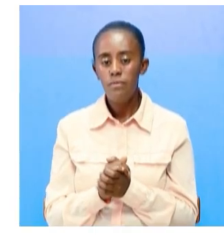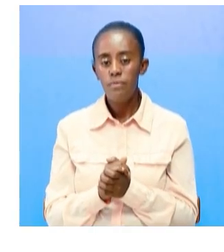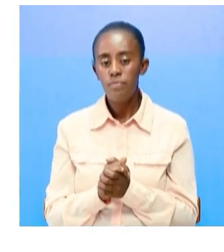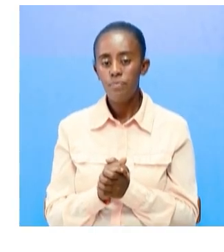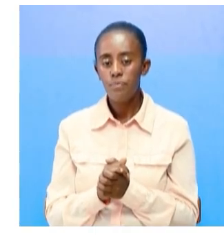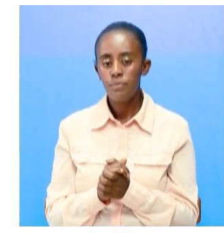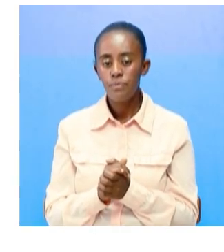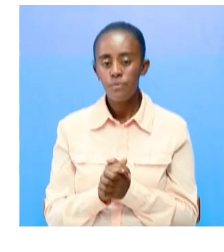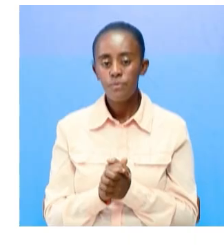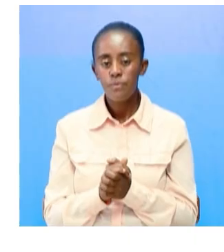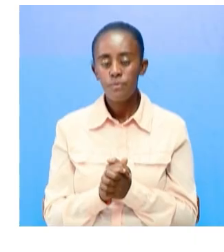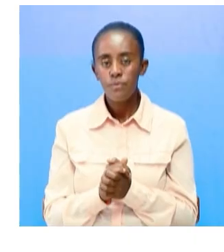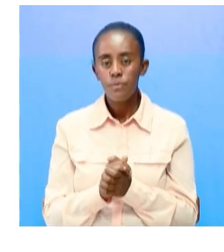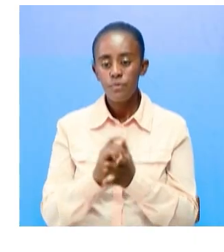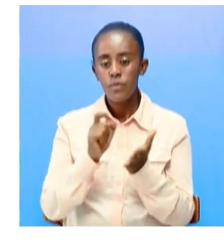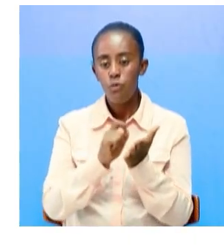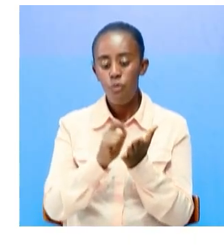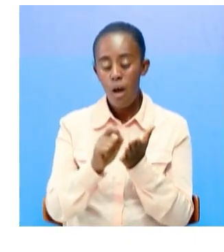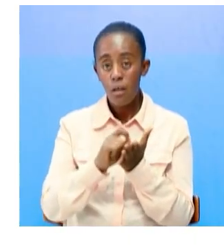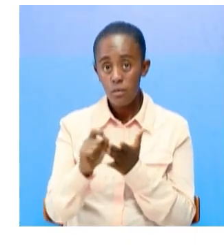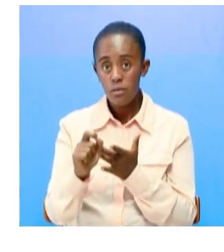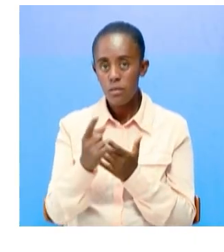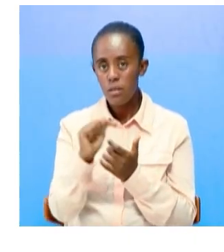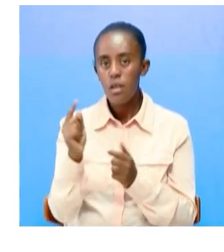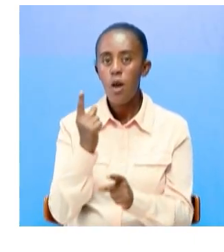Write the appropriate